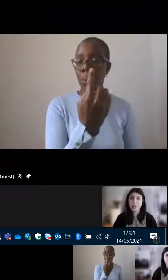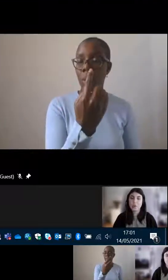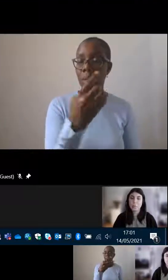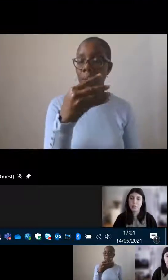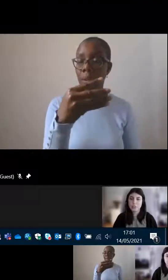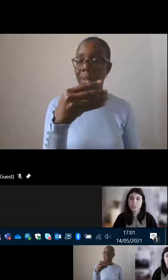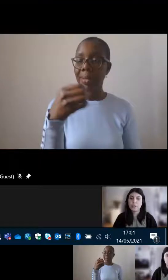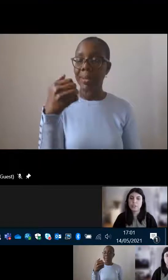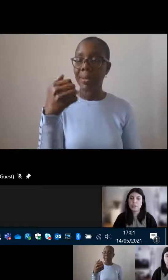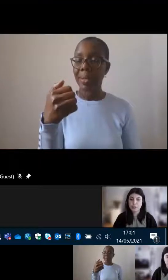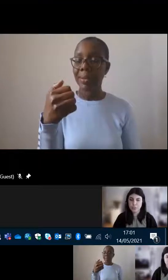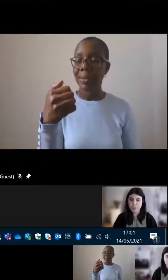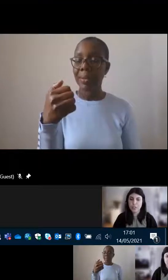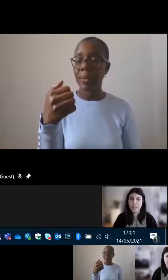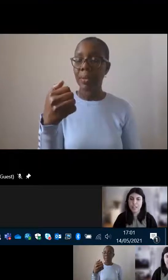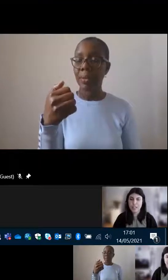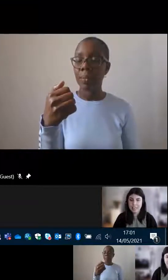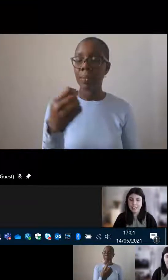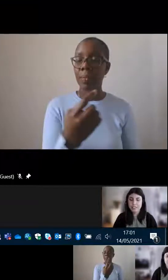196